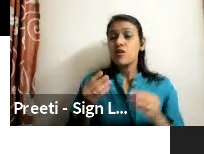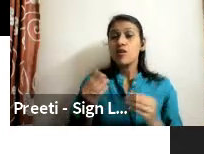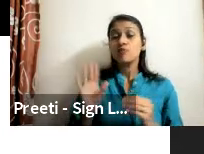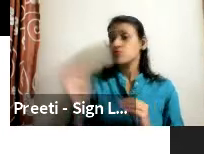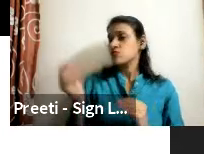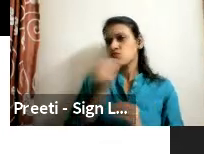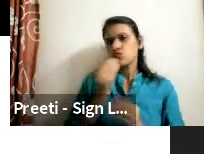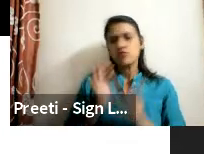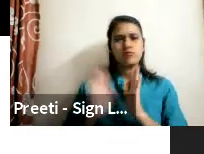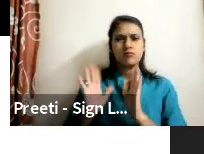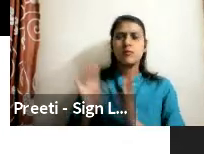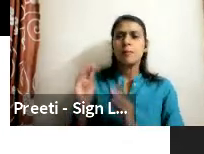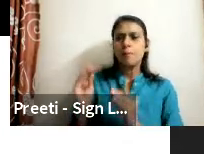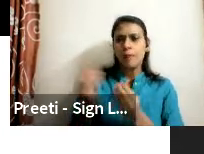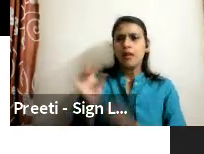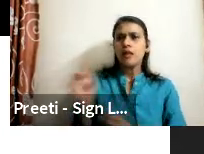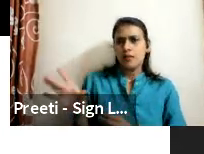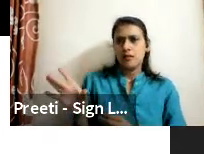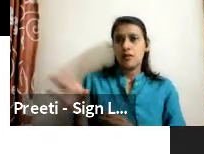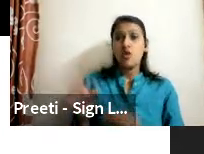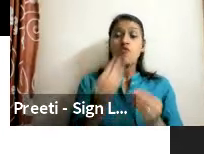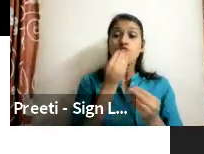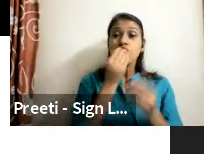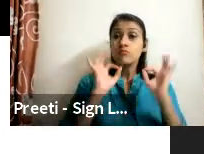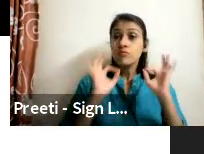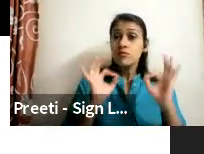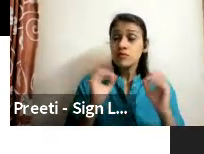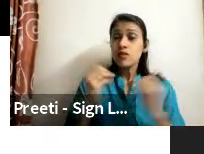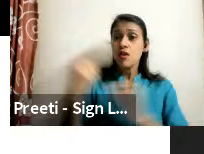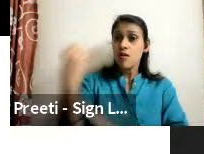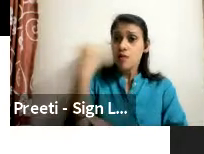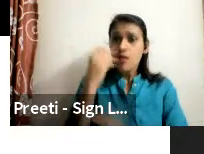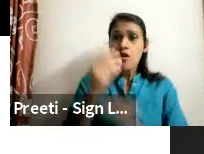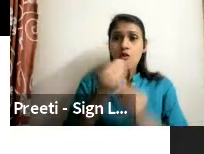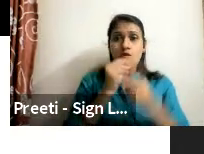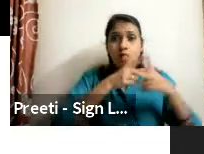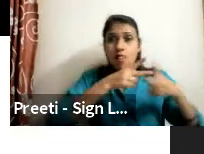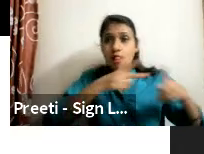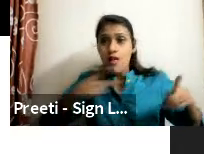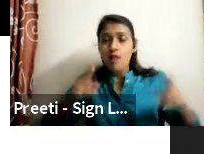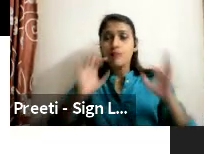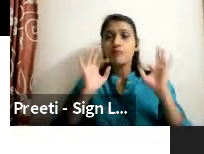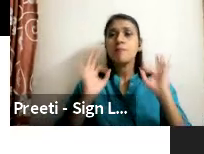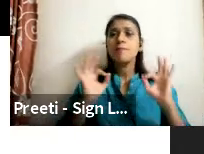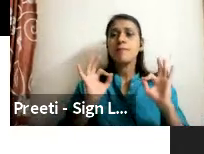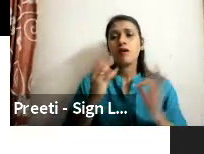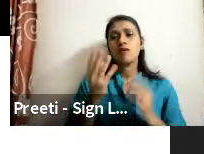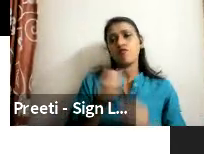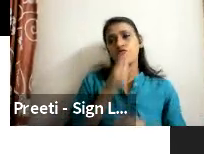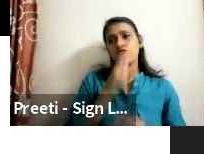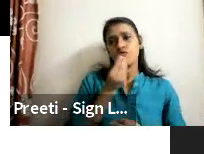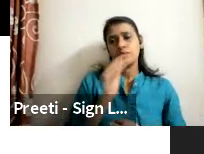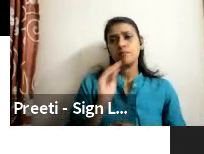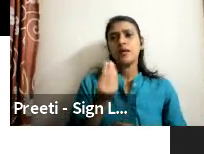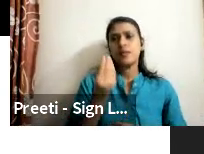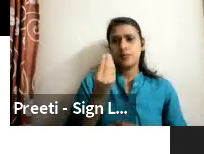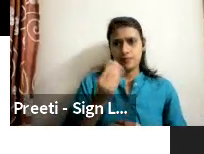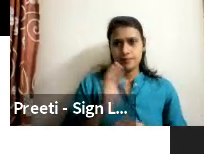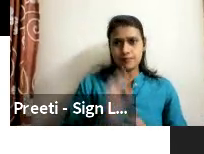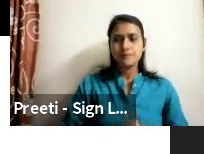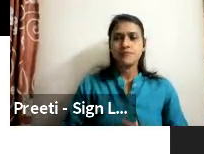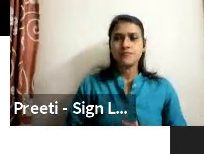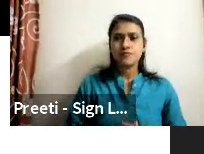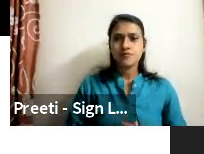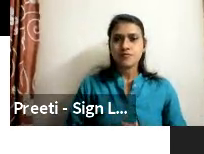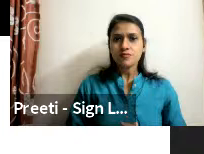have adequate vegetables and fruits in our diet. So sometimes just an